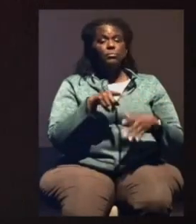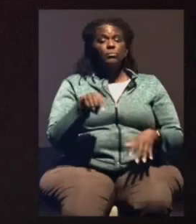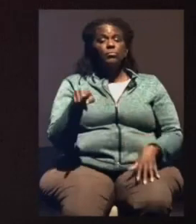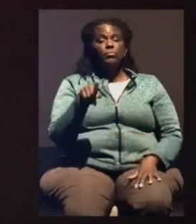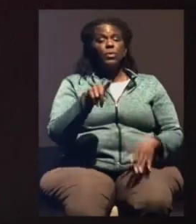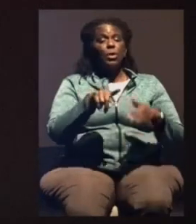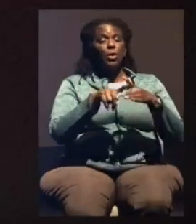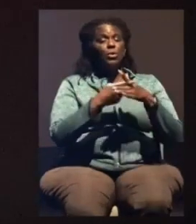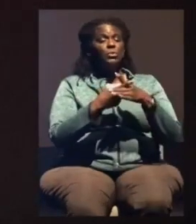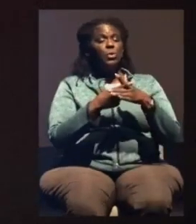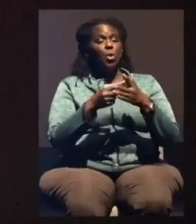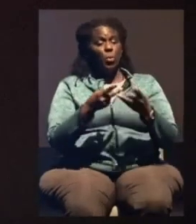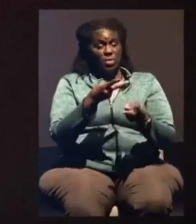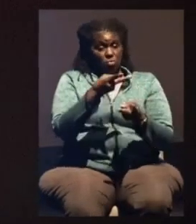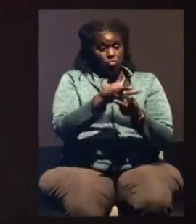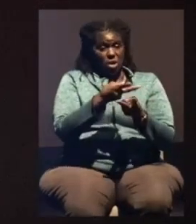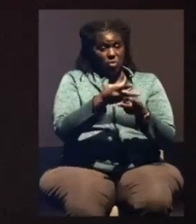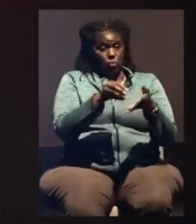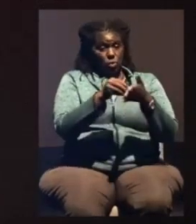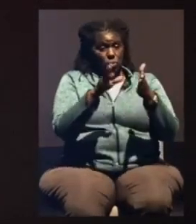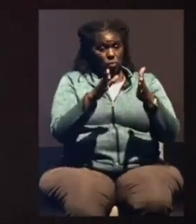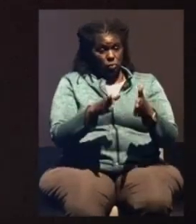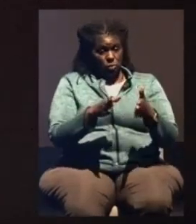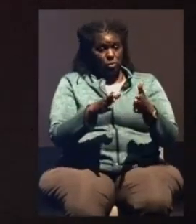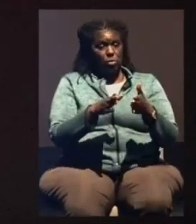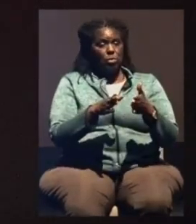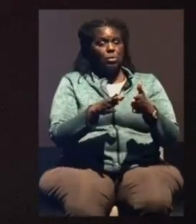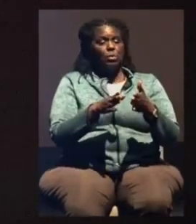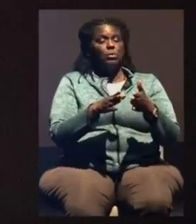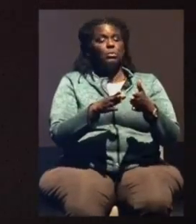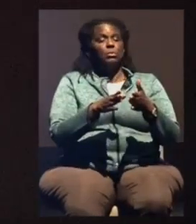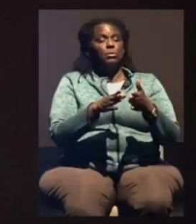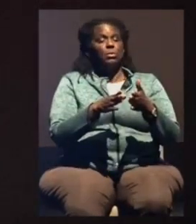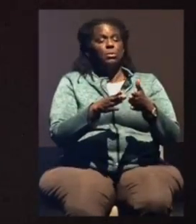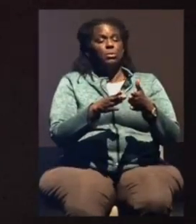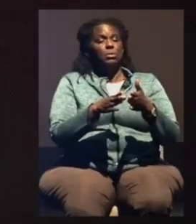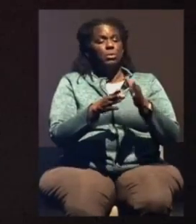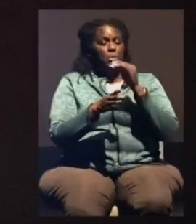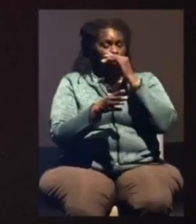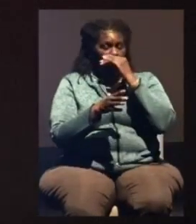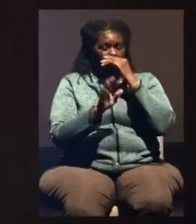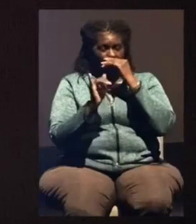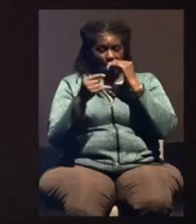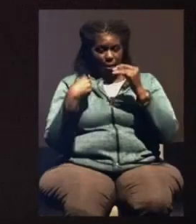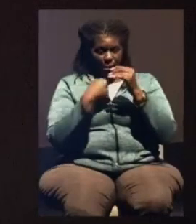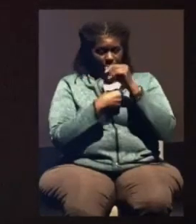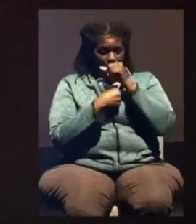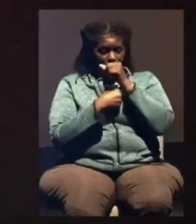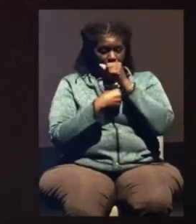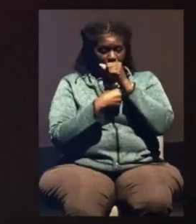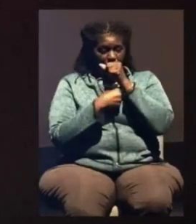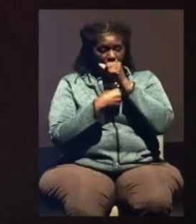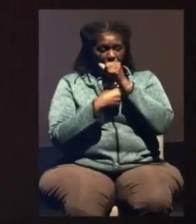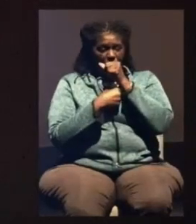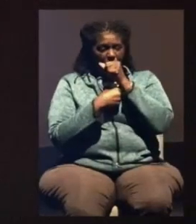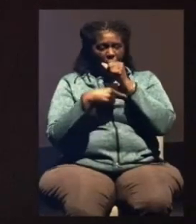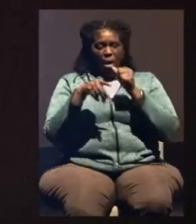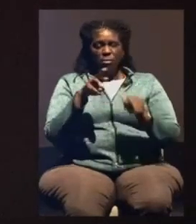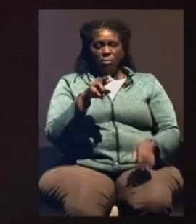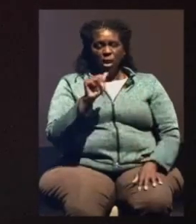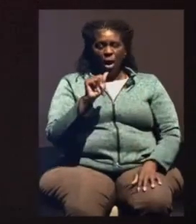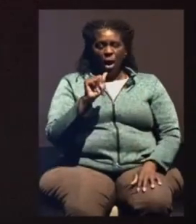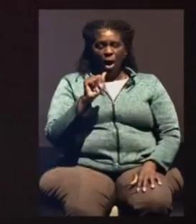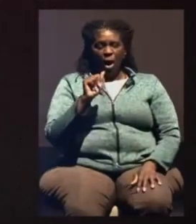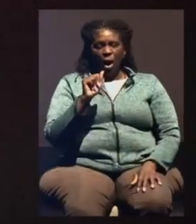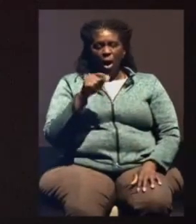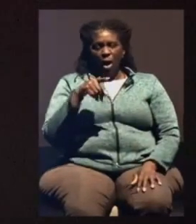you can start with graduate students, and then you grow your program with your graduate students like we did, and then paraprofessionals and then